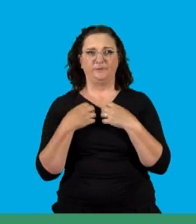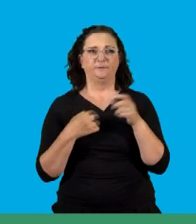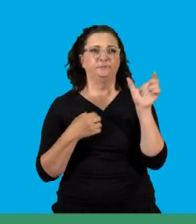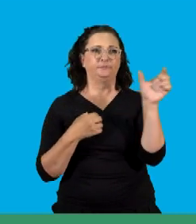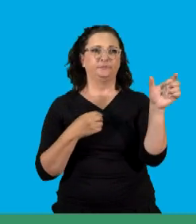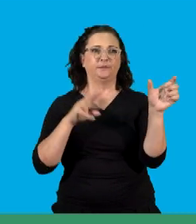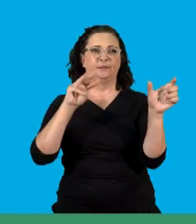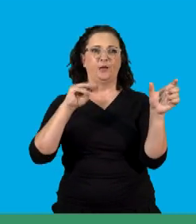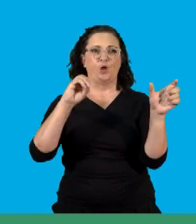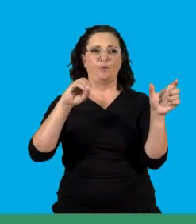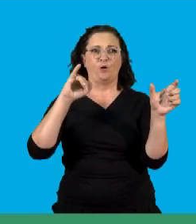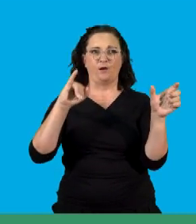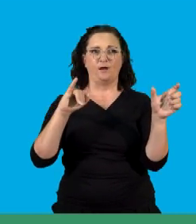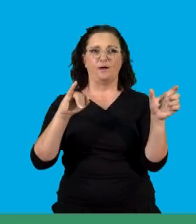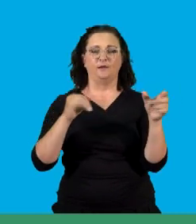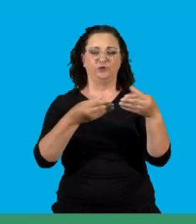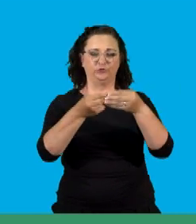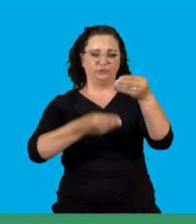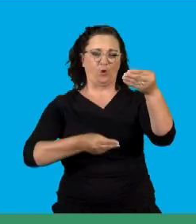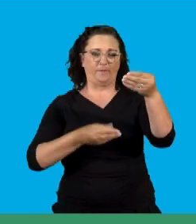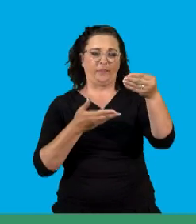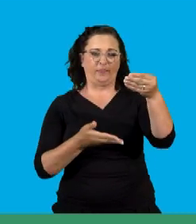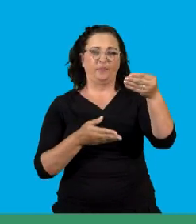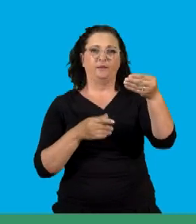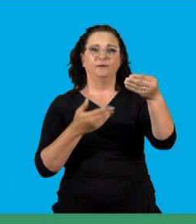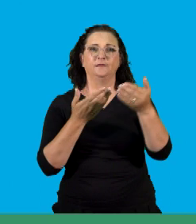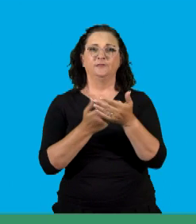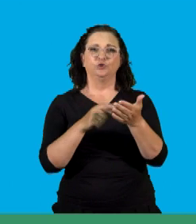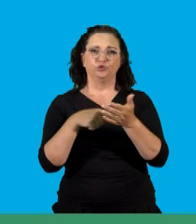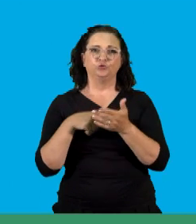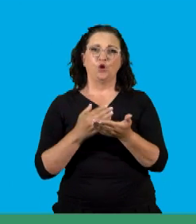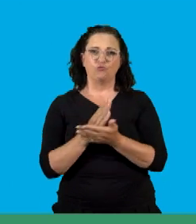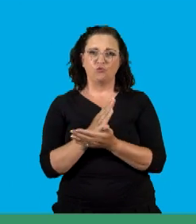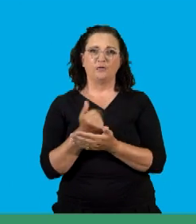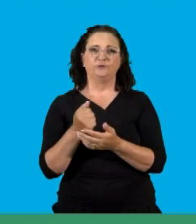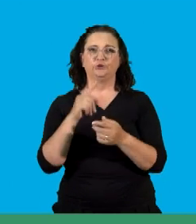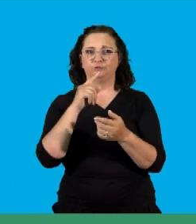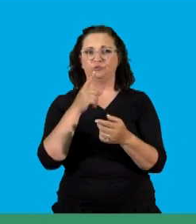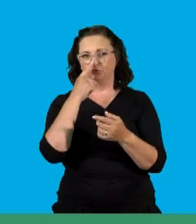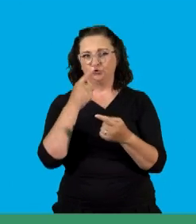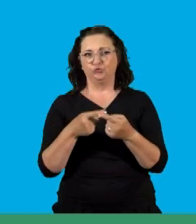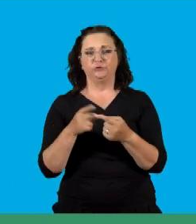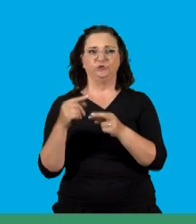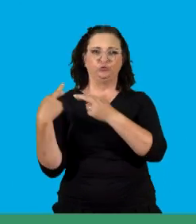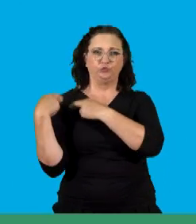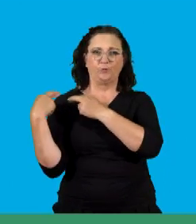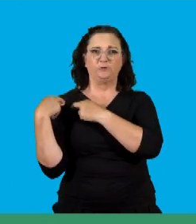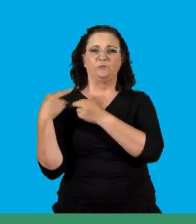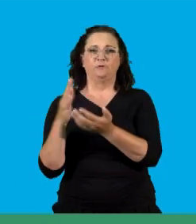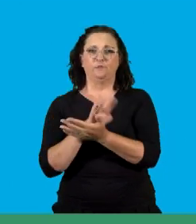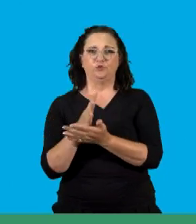of Incorporation, MOI, a document that sets out the rights, duties, and responsibilities